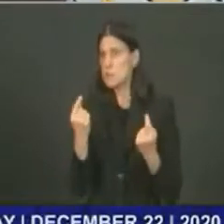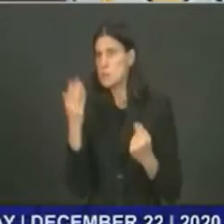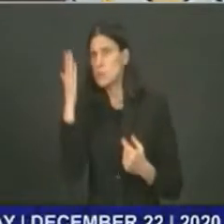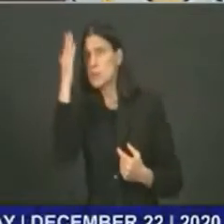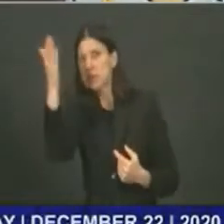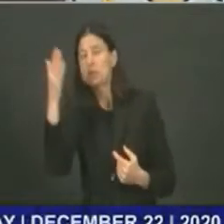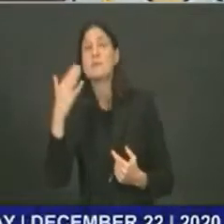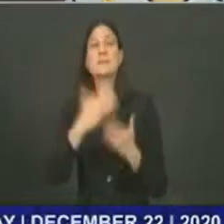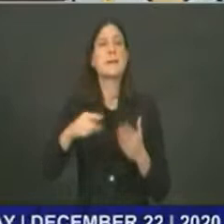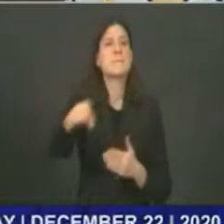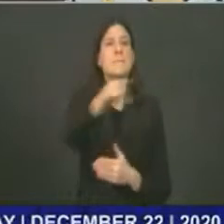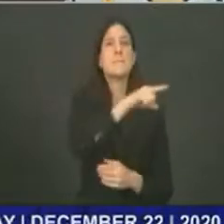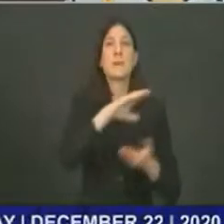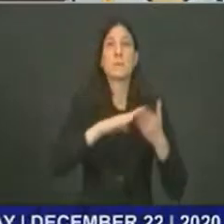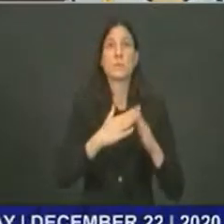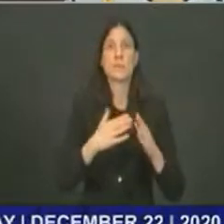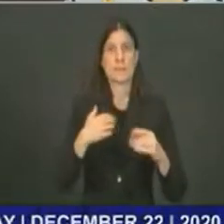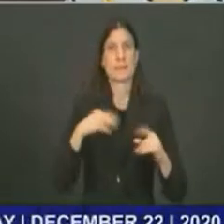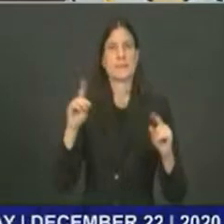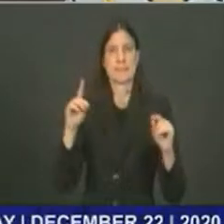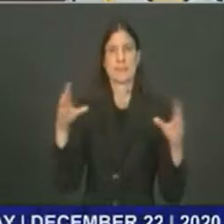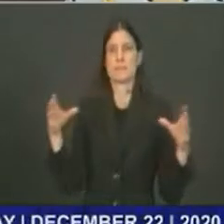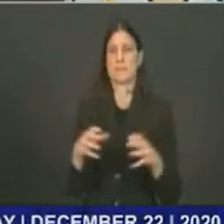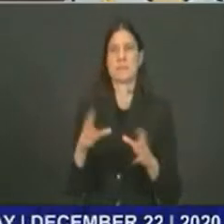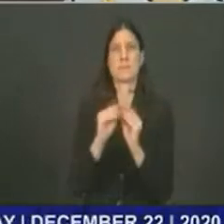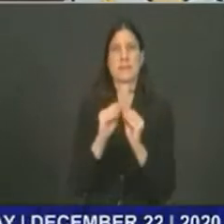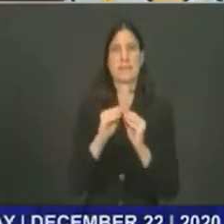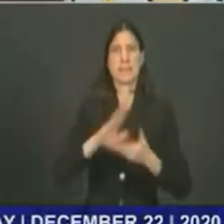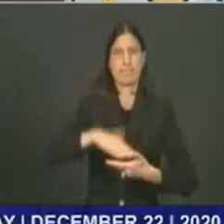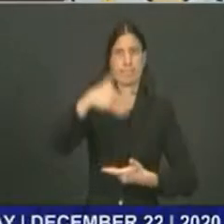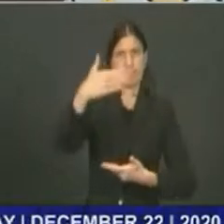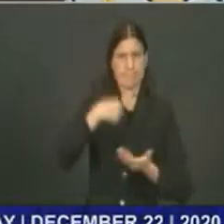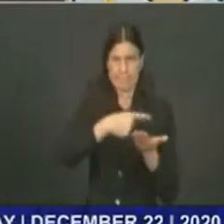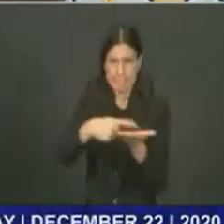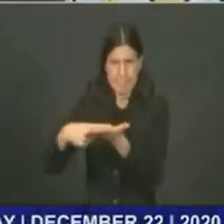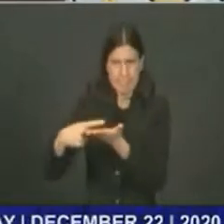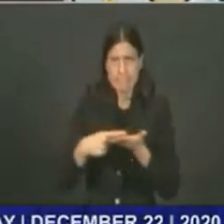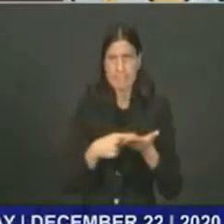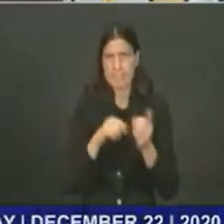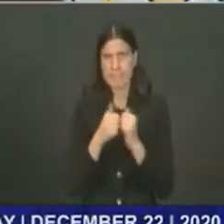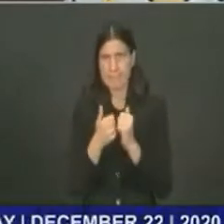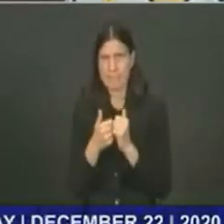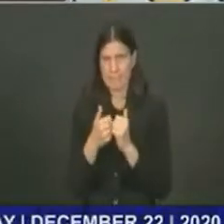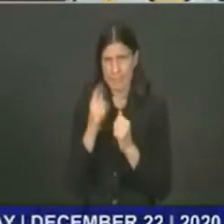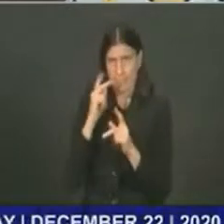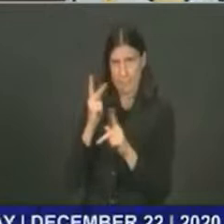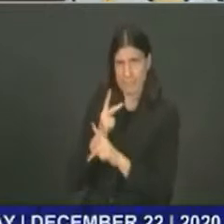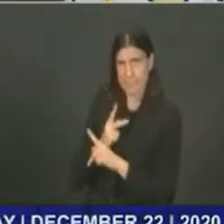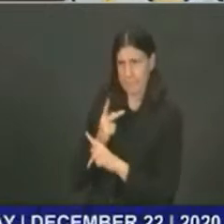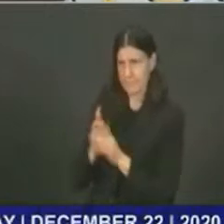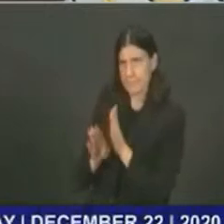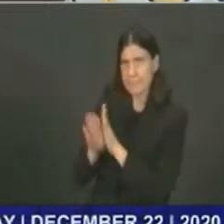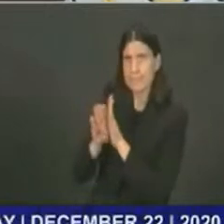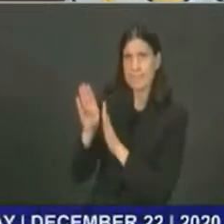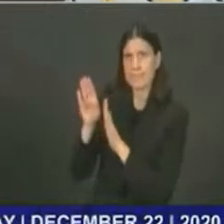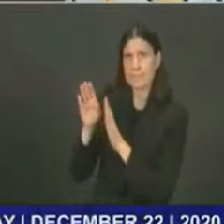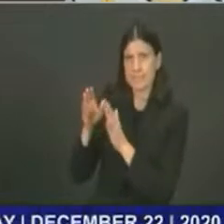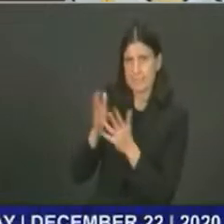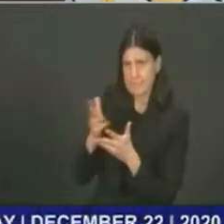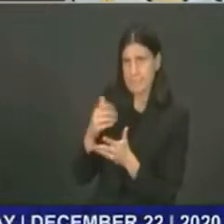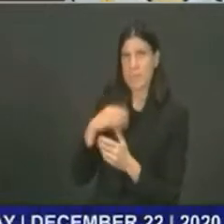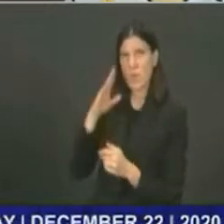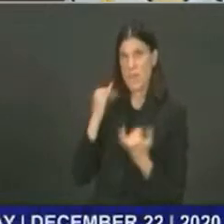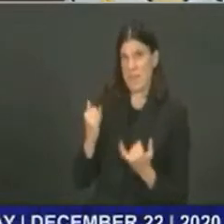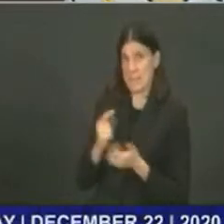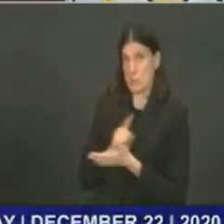event professional dialogue and advocacy. Within the past 2 weeks personally, I've met with them, and I'm actually meeting with them again this week if there's a scheduled